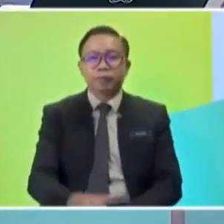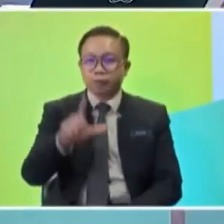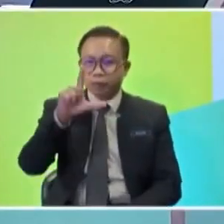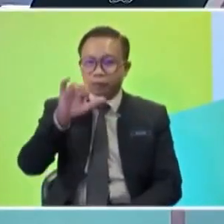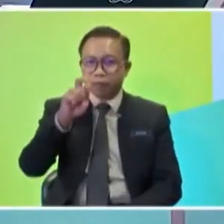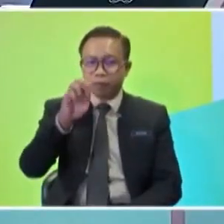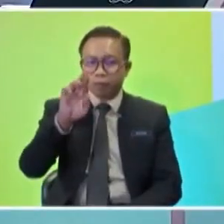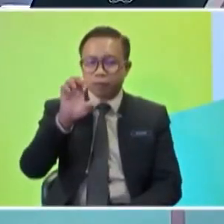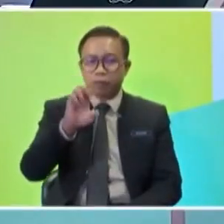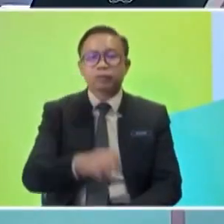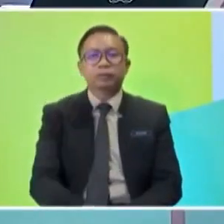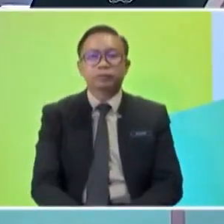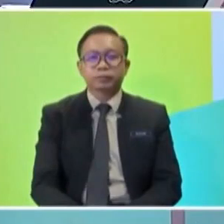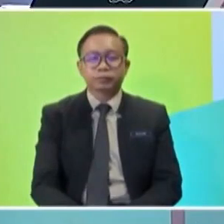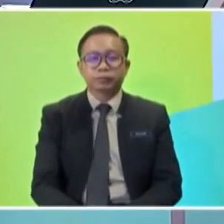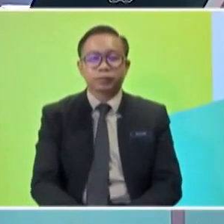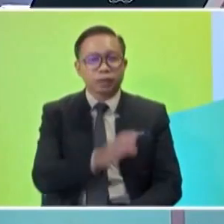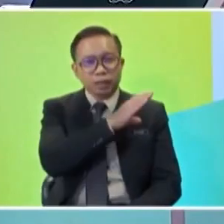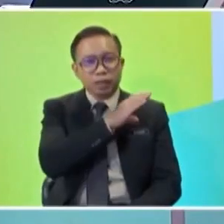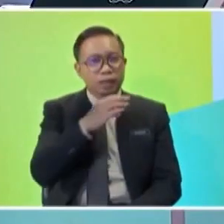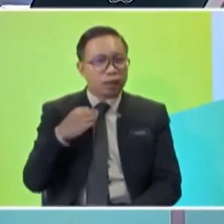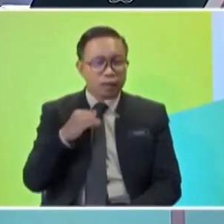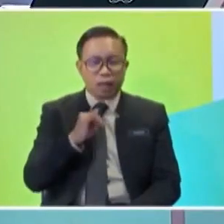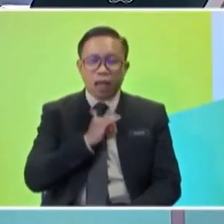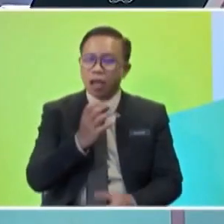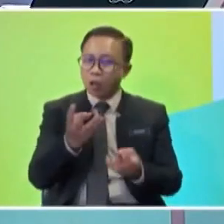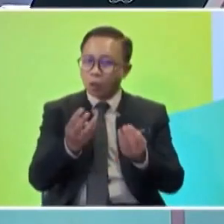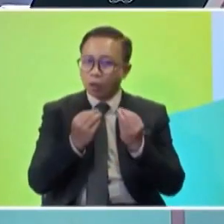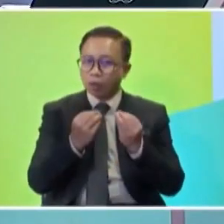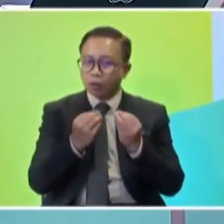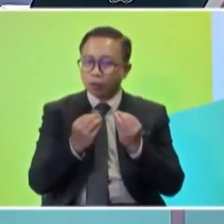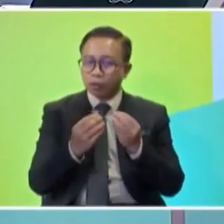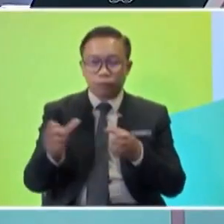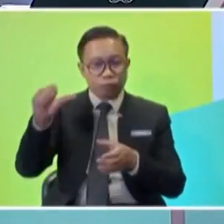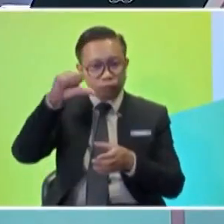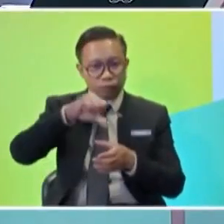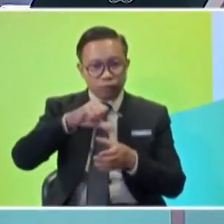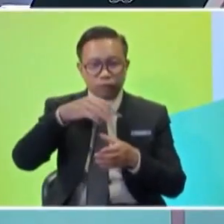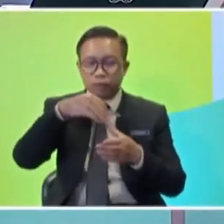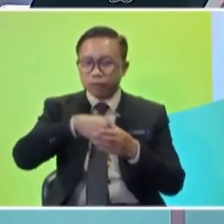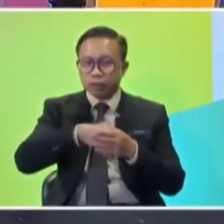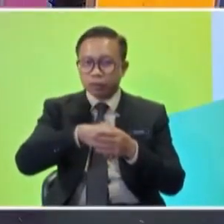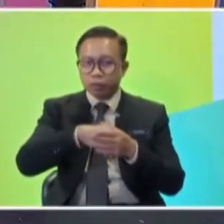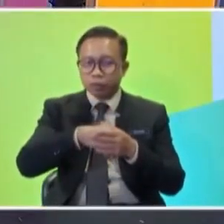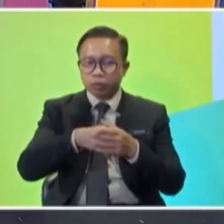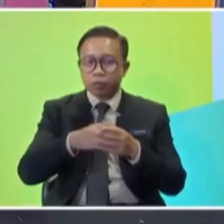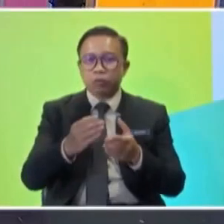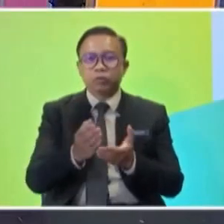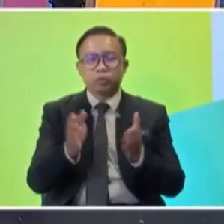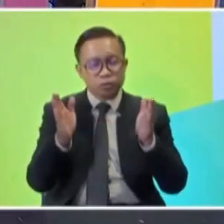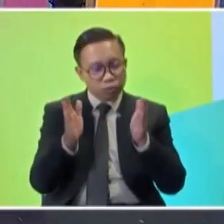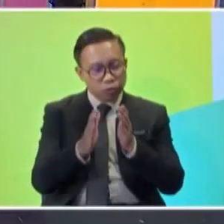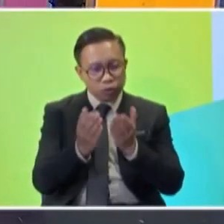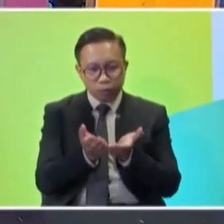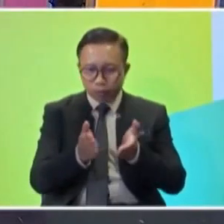1/2 liter. Okay? And I want you to fill up the syrup into the small beaker. Each